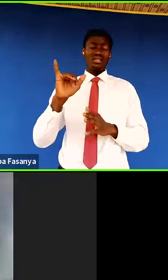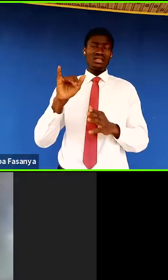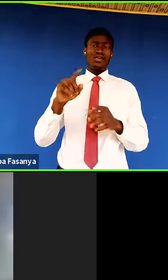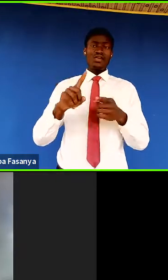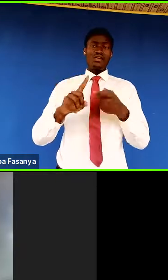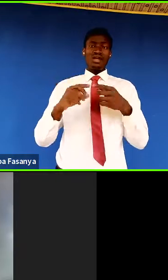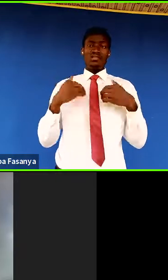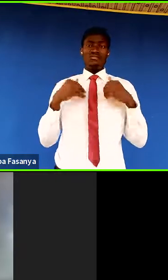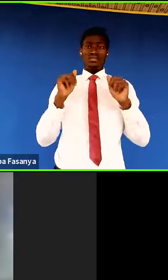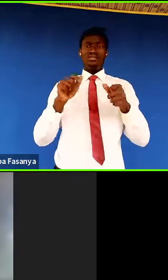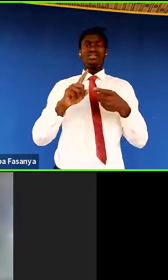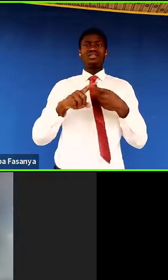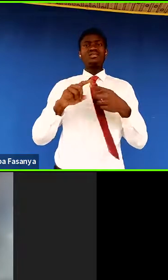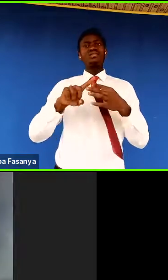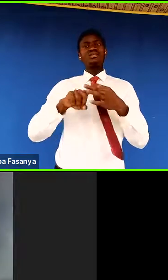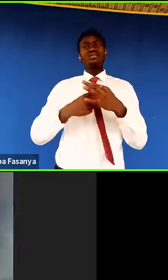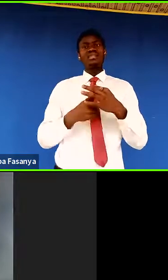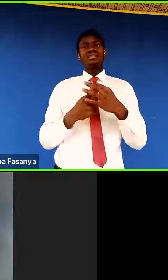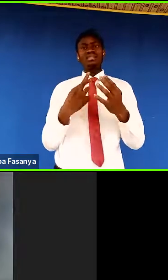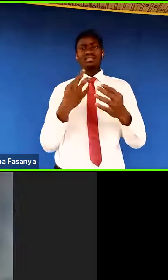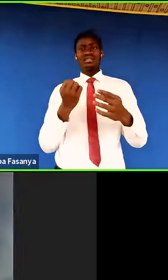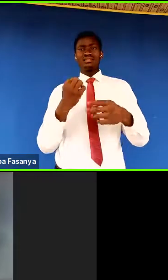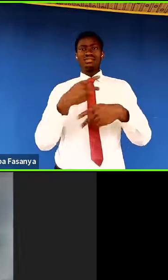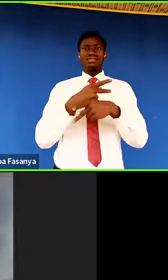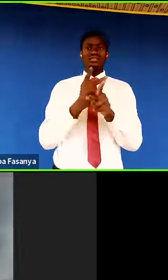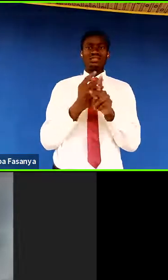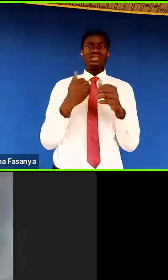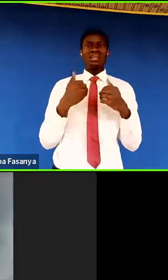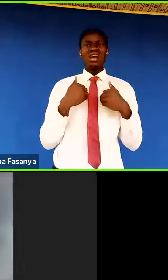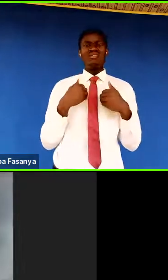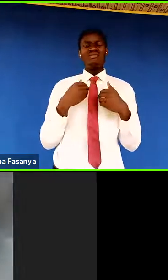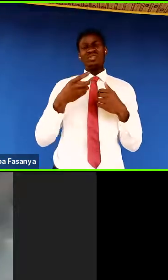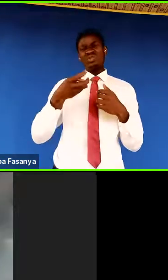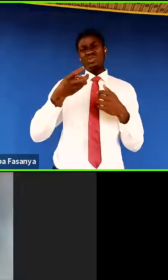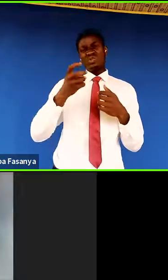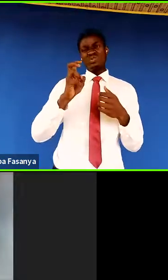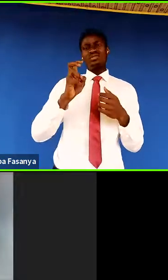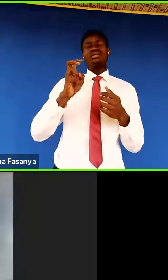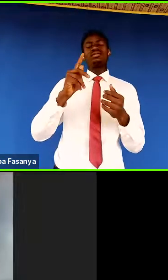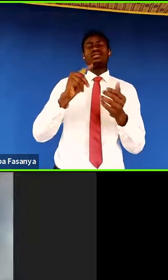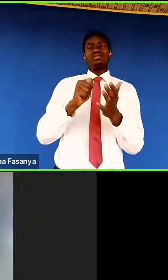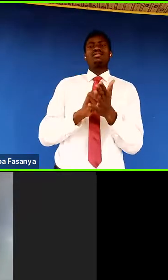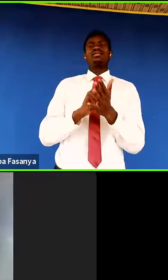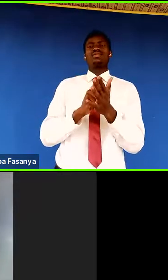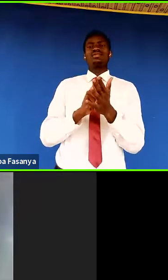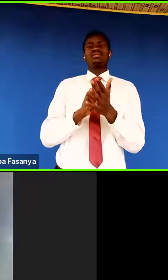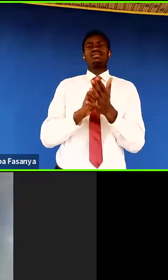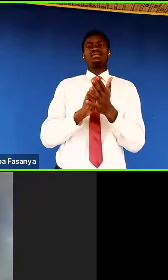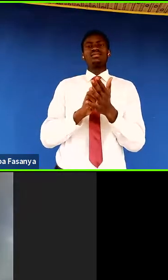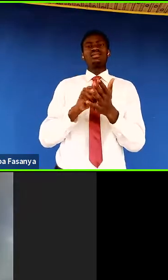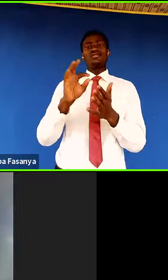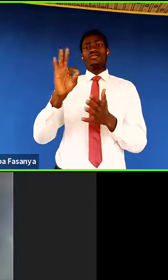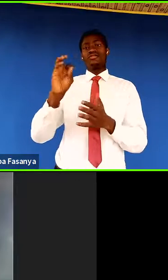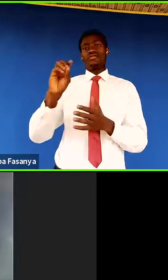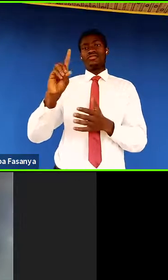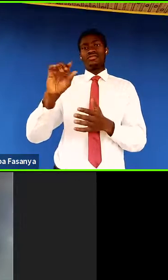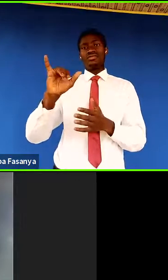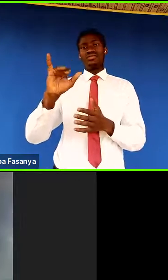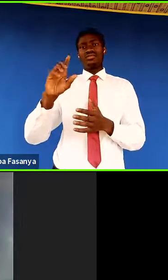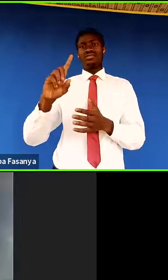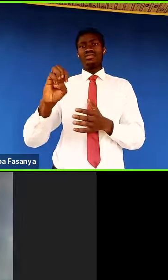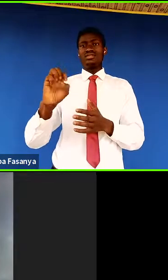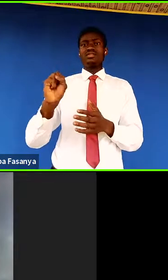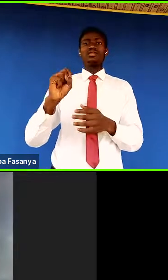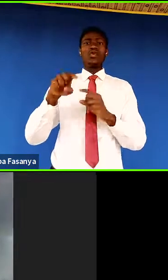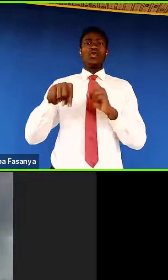about 300,000 egg-containing follicles left. Okay, that's when she's in her teens. And so as she gets older,